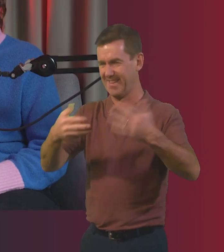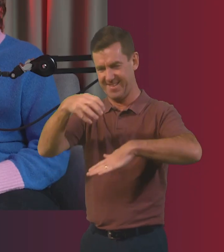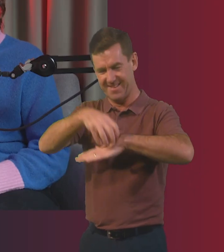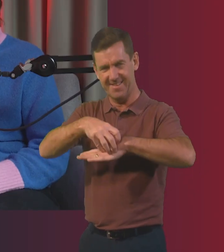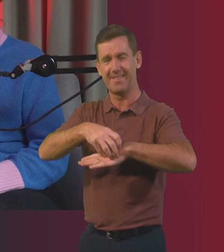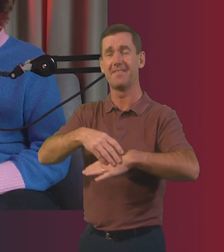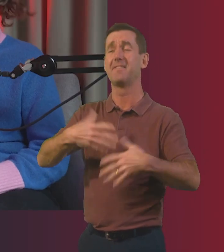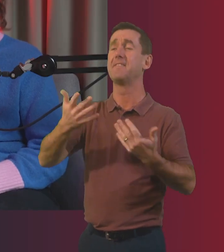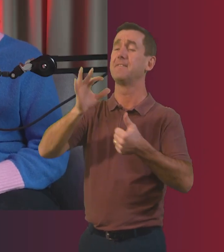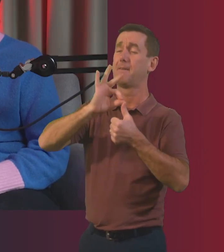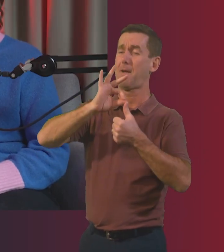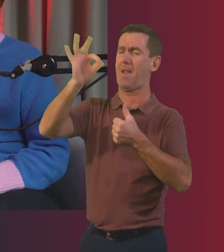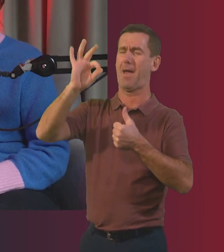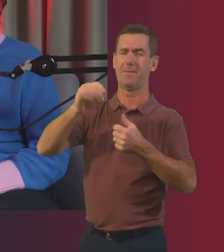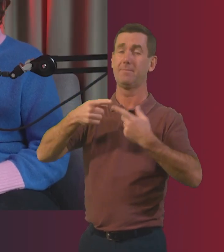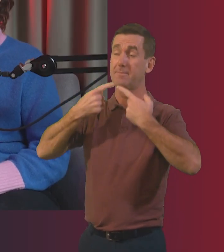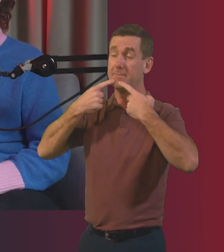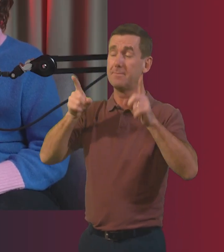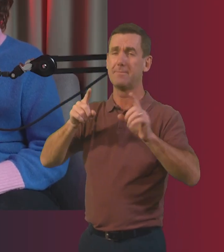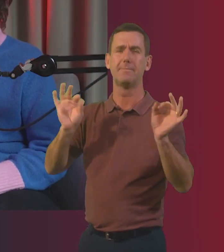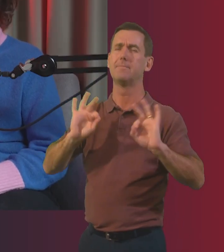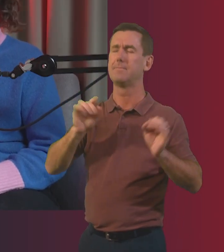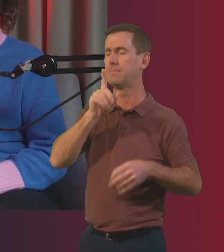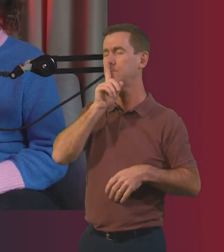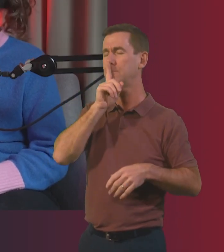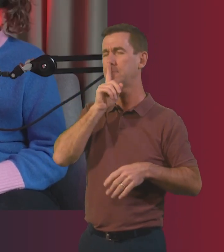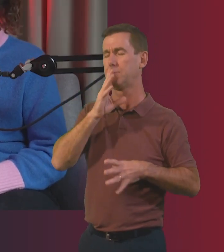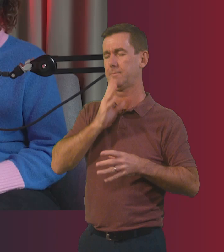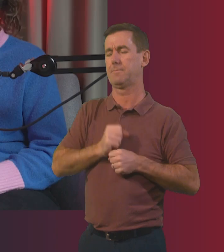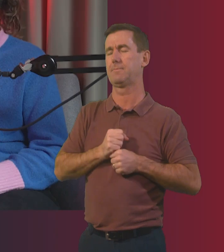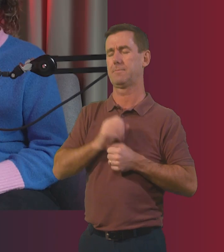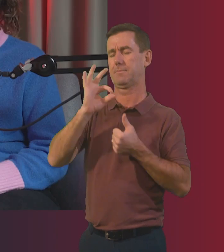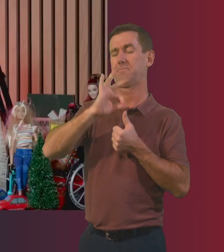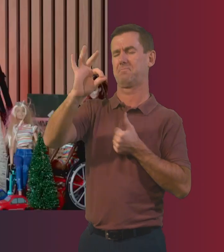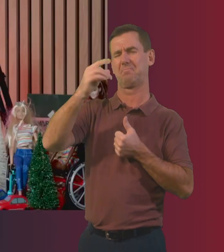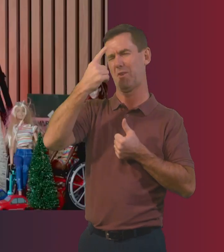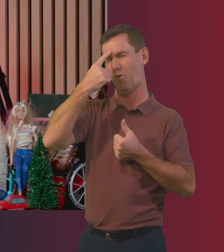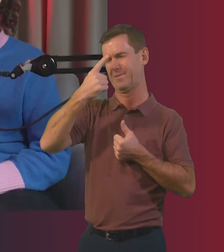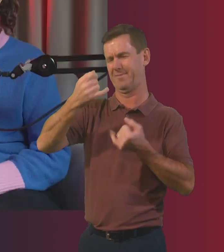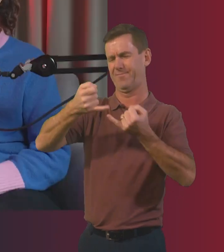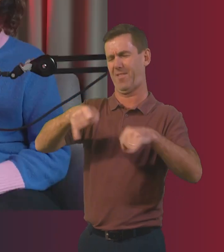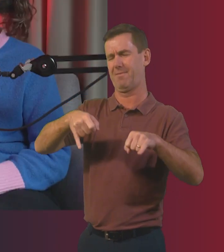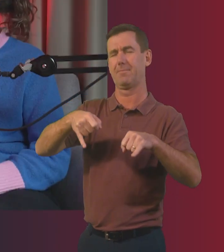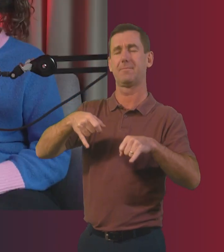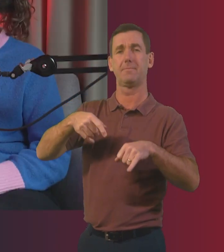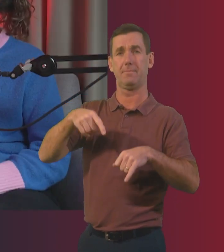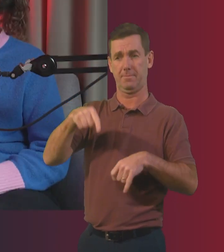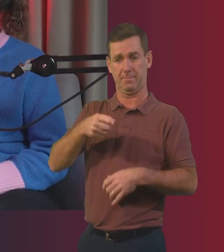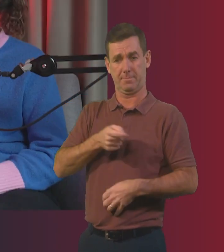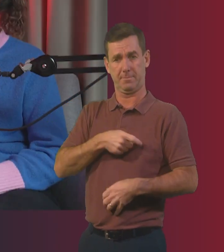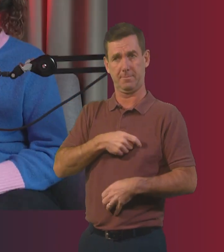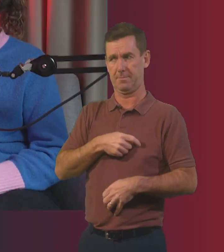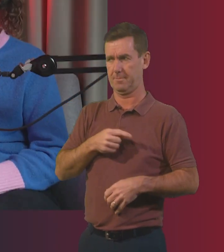I applied. I didn't tell anyone, obviously, because I really didn't think I was going to get anywhere with it. But that was the thing I was most nervous about,